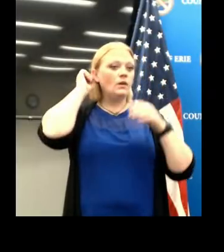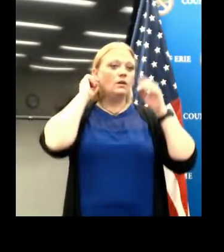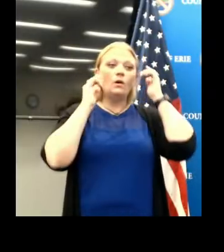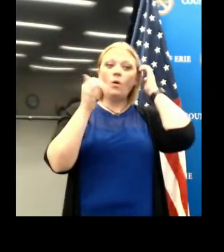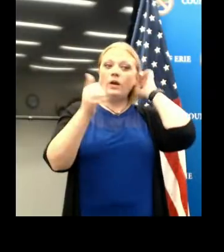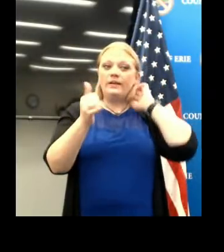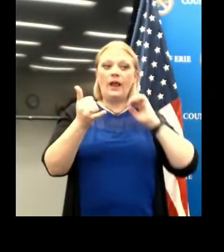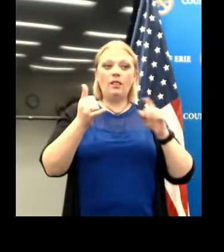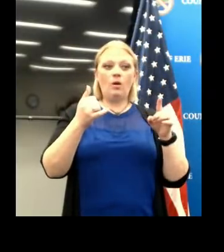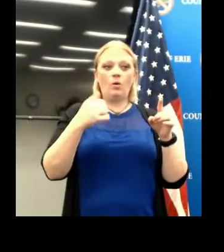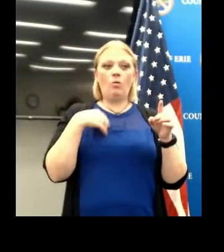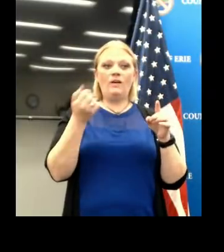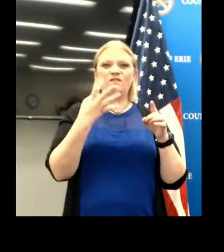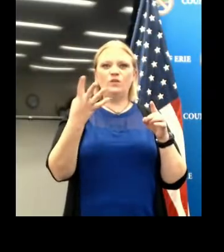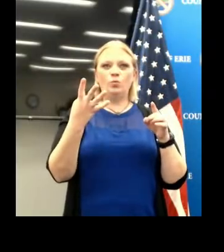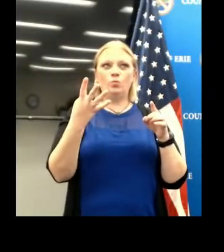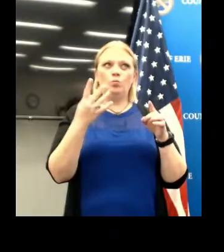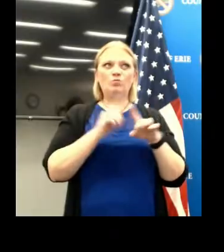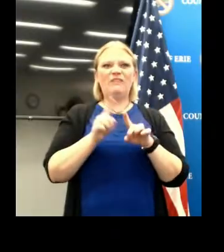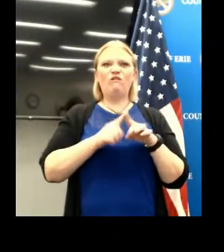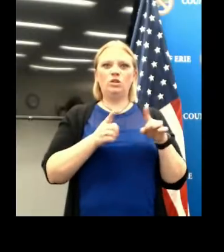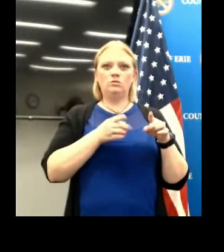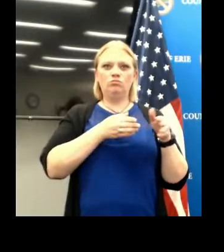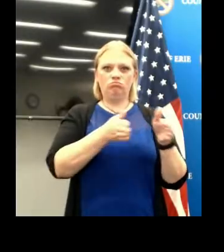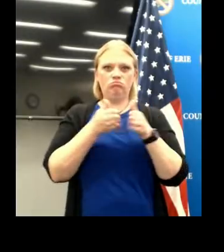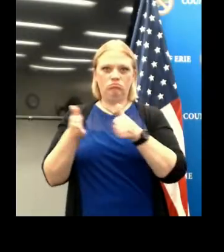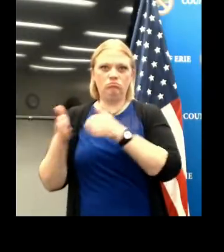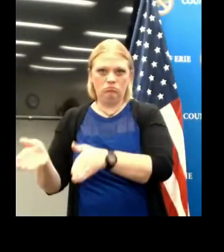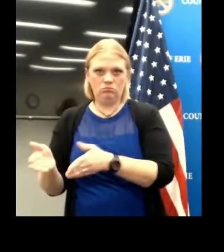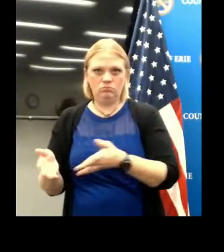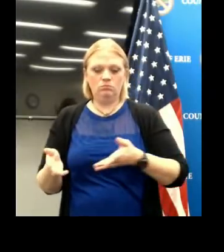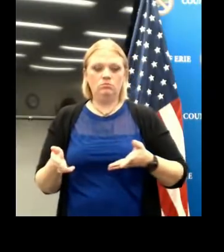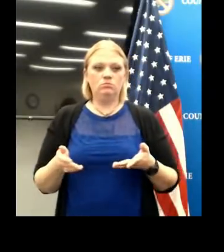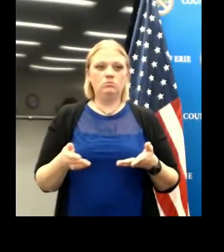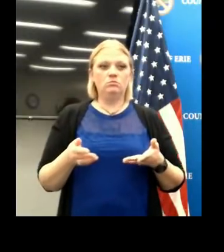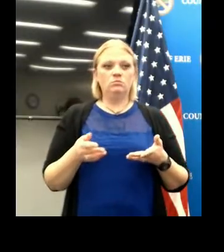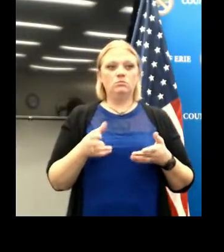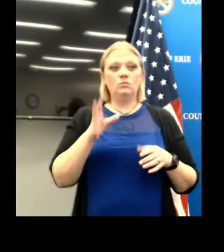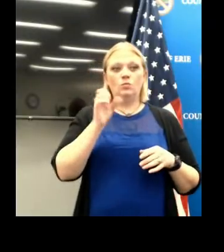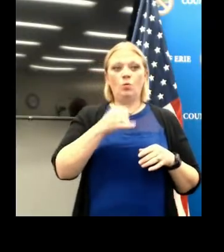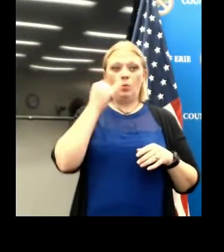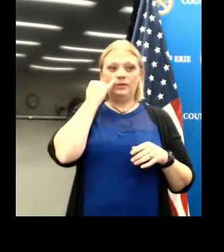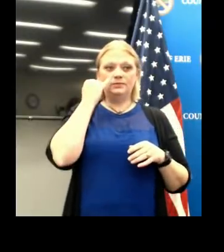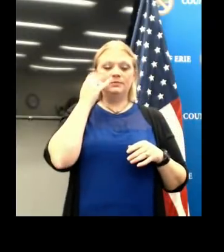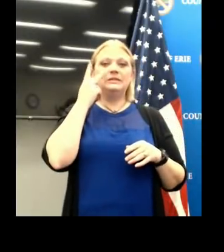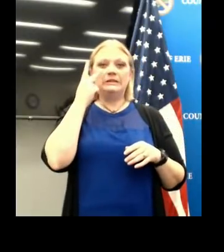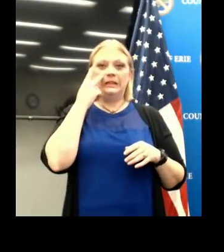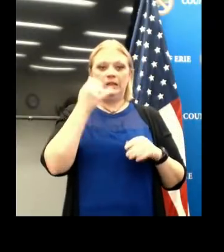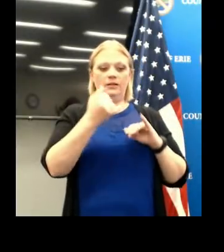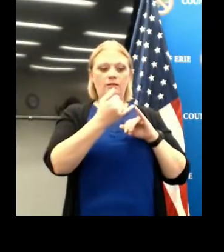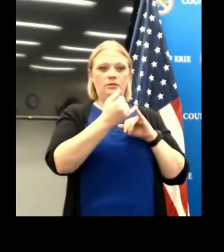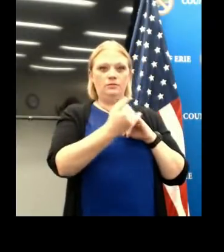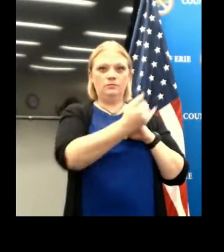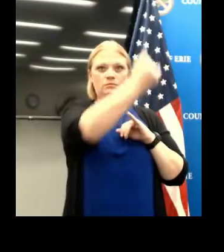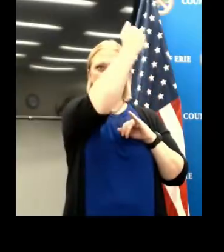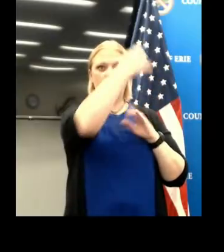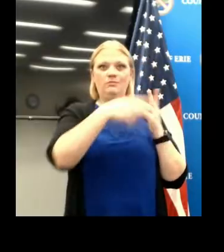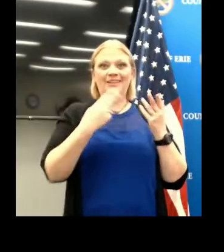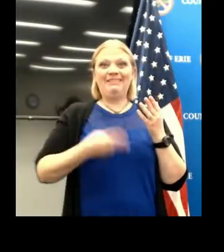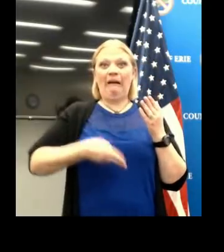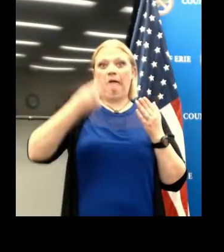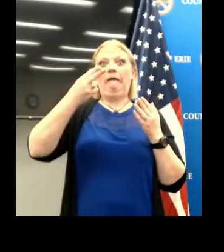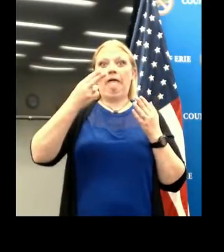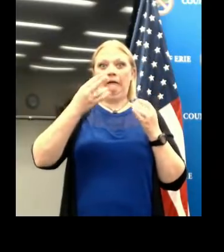several different routes. And so there is the higher line, the higher slope line,